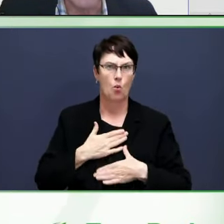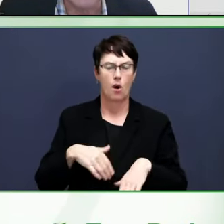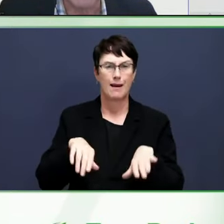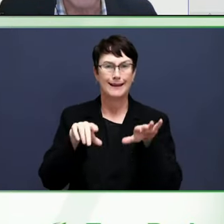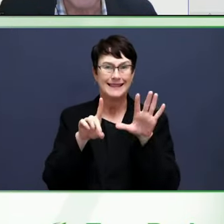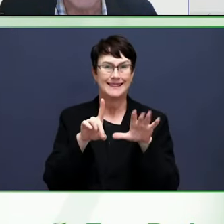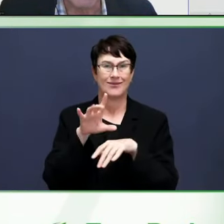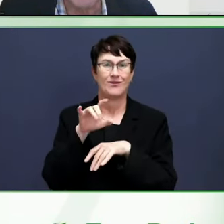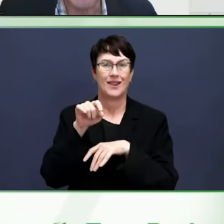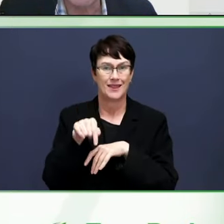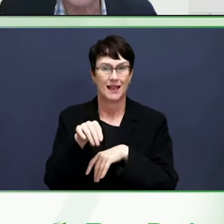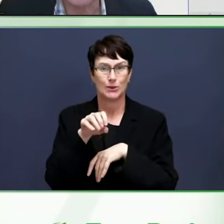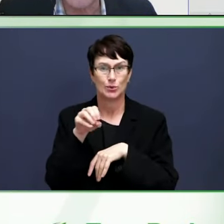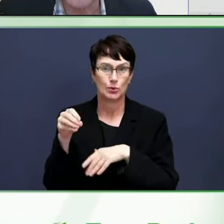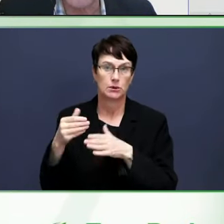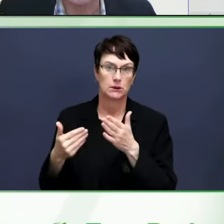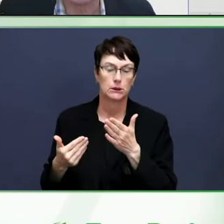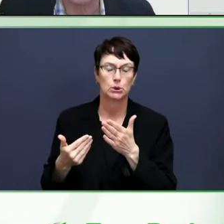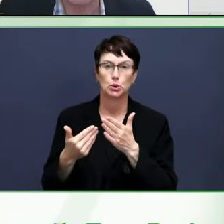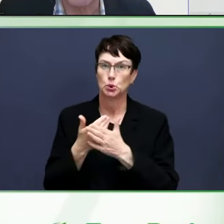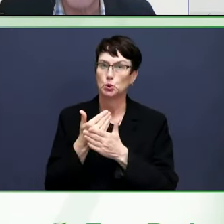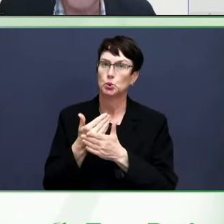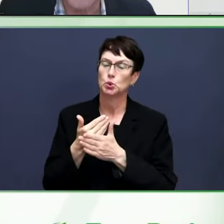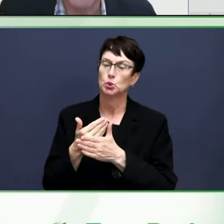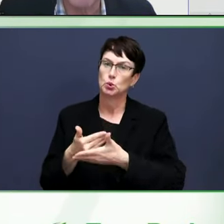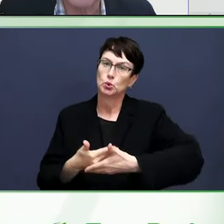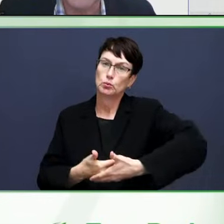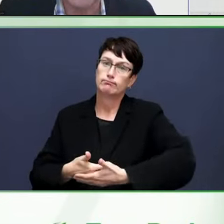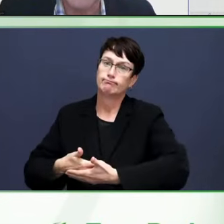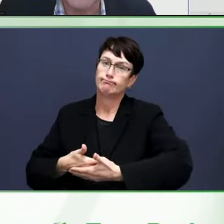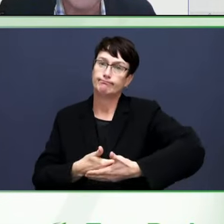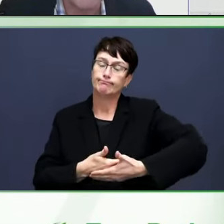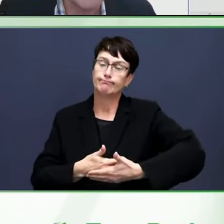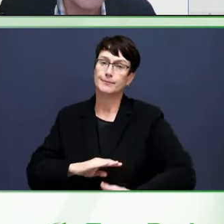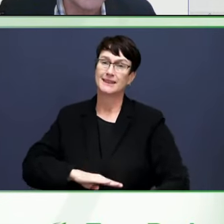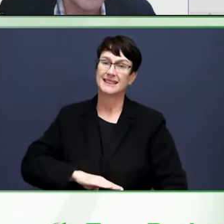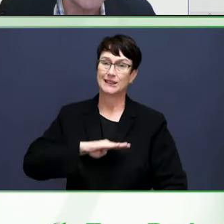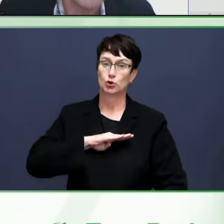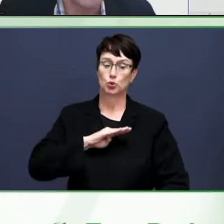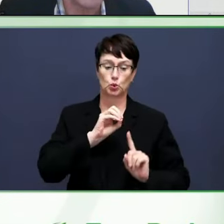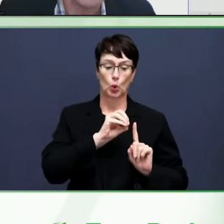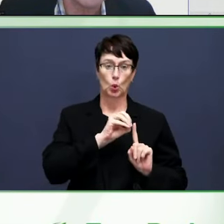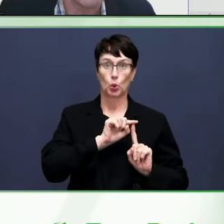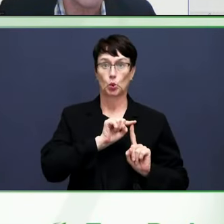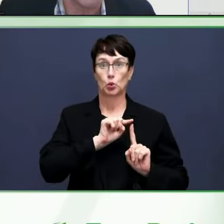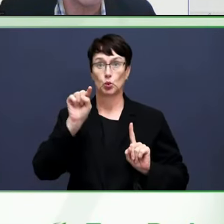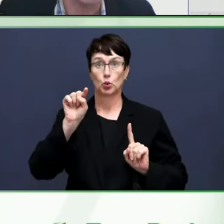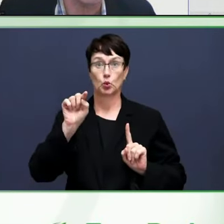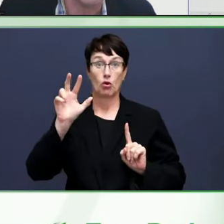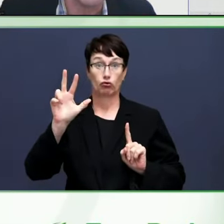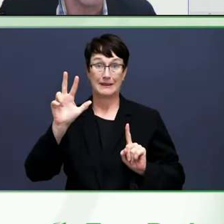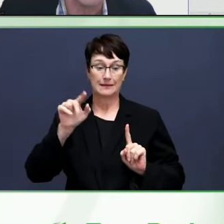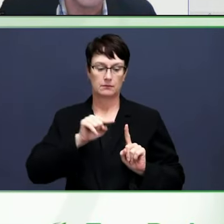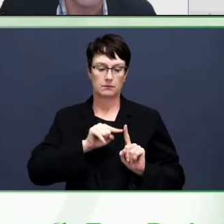high quality. Mm-hmm. Priority targets in this program are those areas with the highest